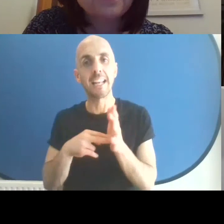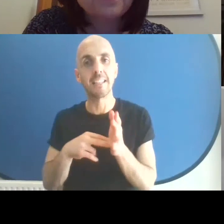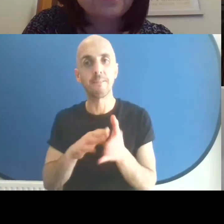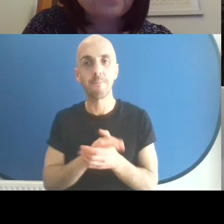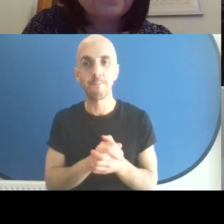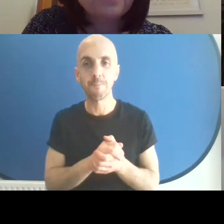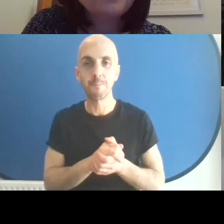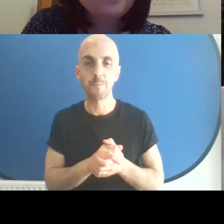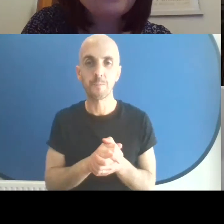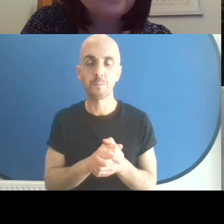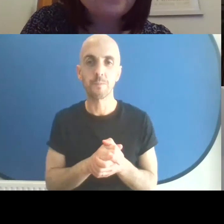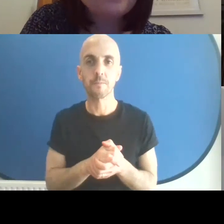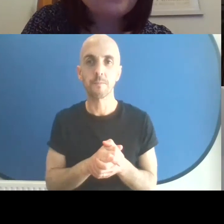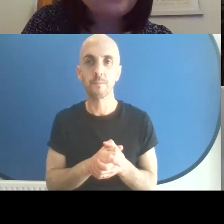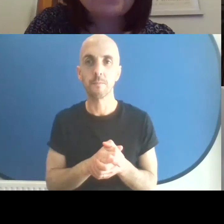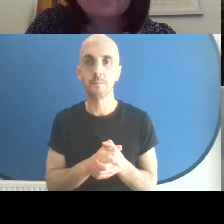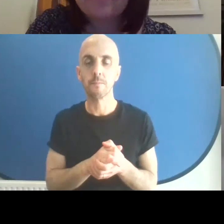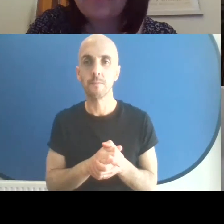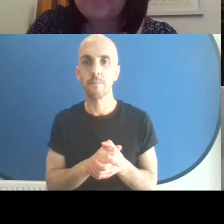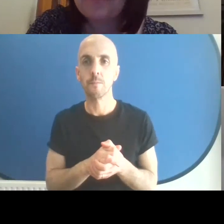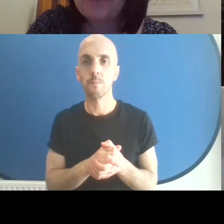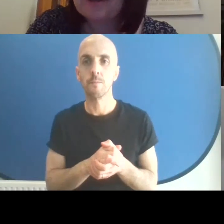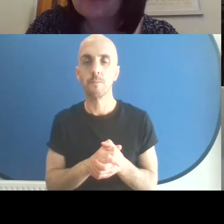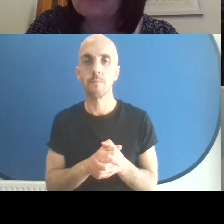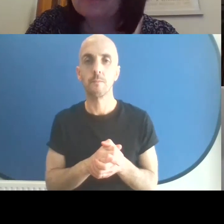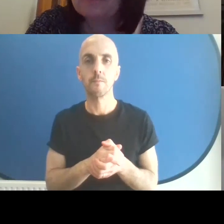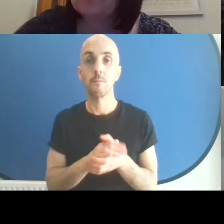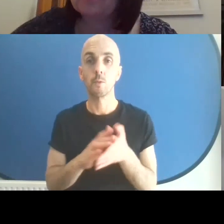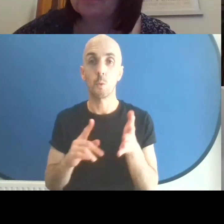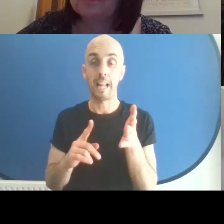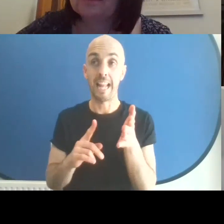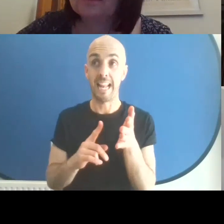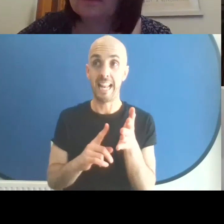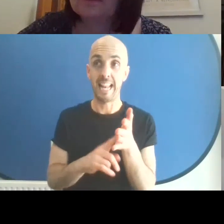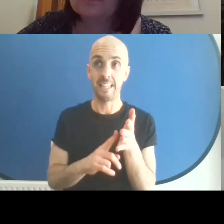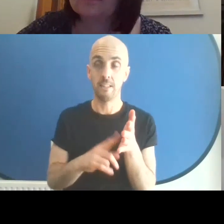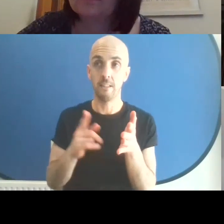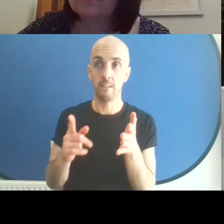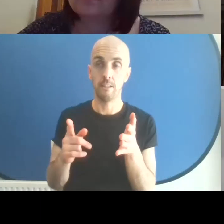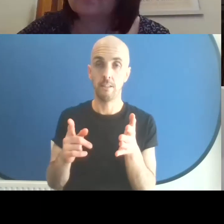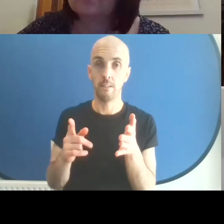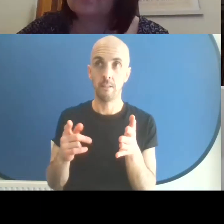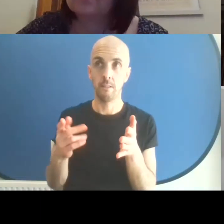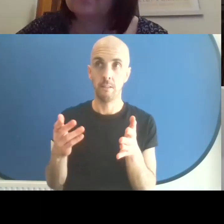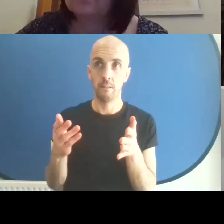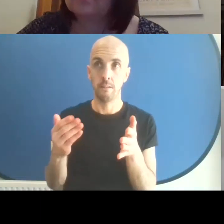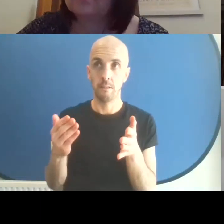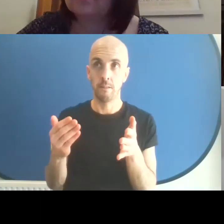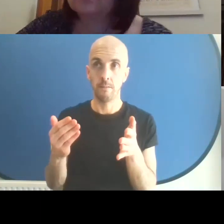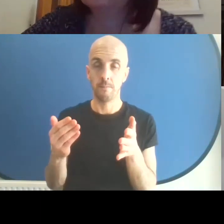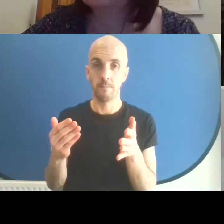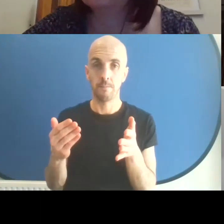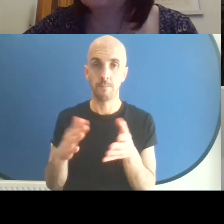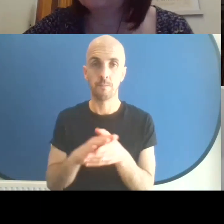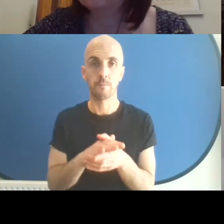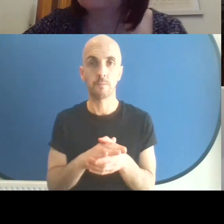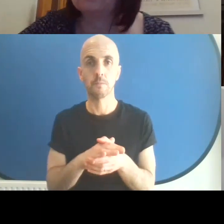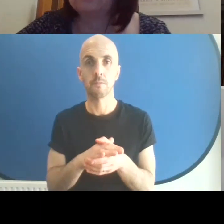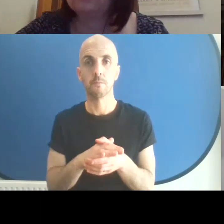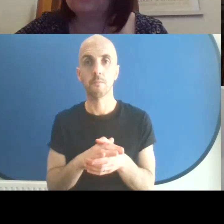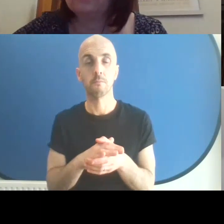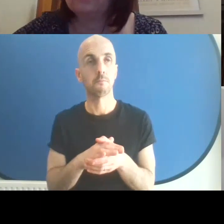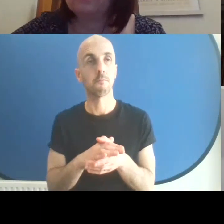your facilitators in each room. Lynn, just final word from you, and then we'll go into breakout rooms. Just to say